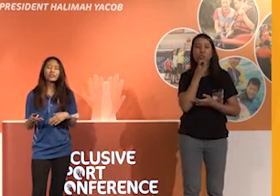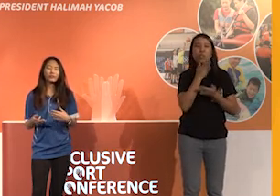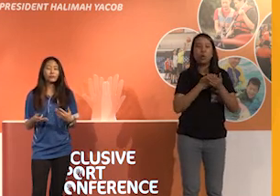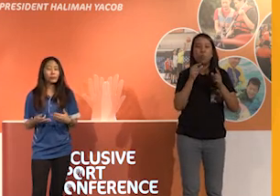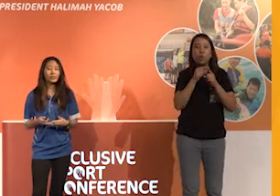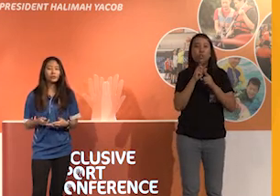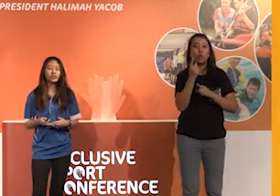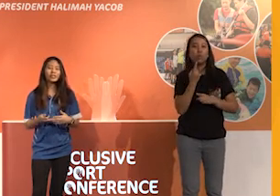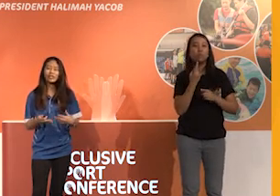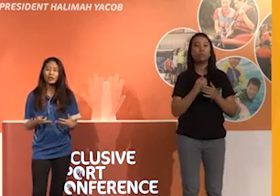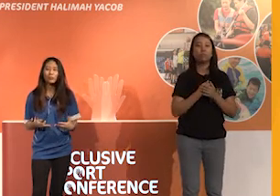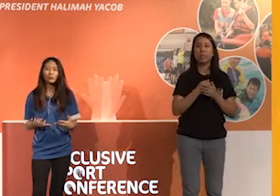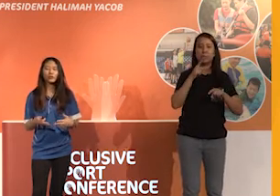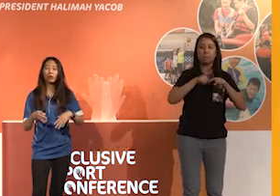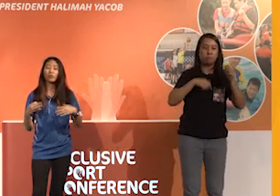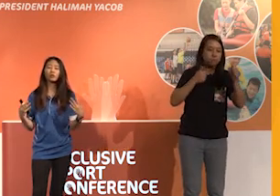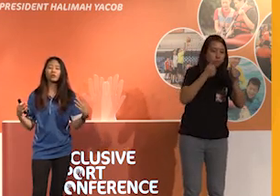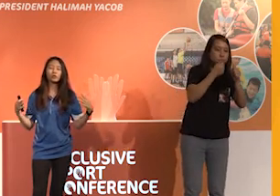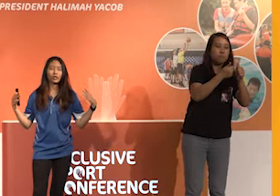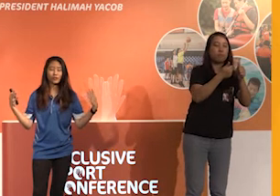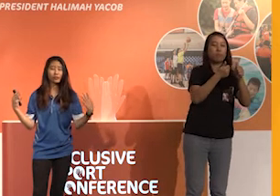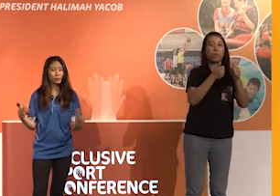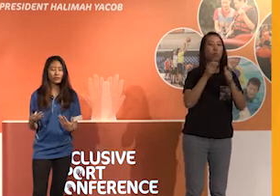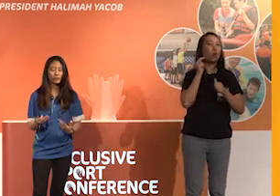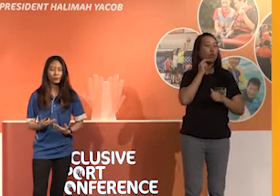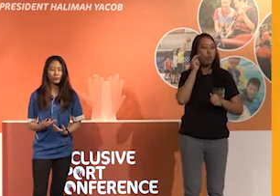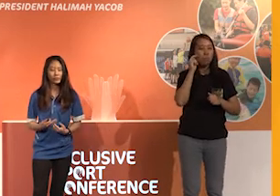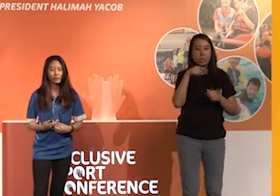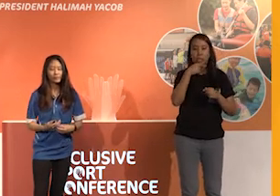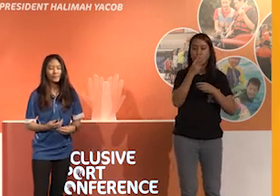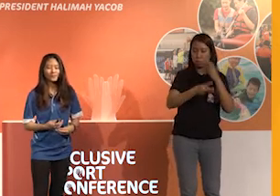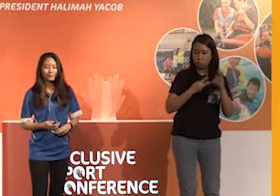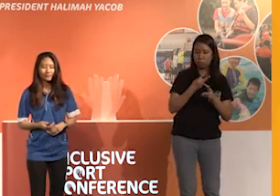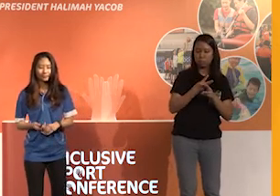be very difficult for me to actually catch up with a normal hearing world.